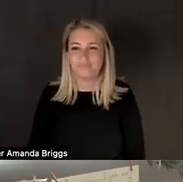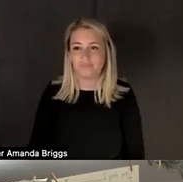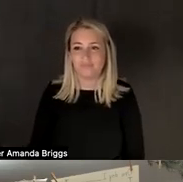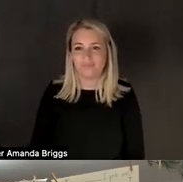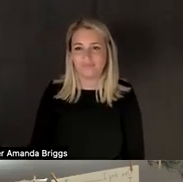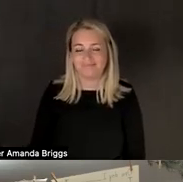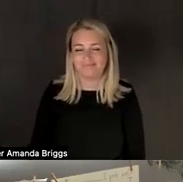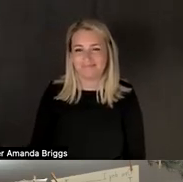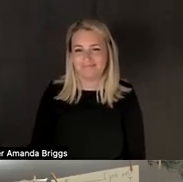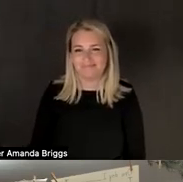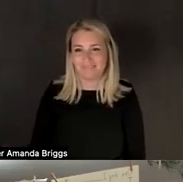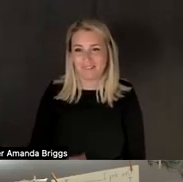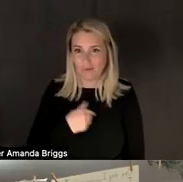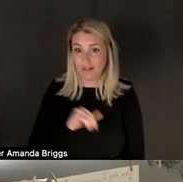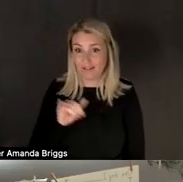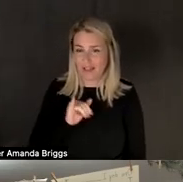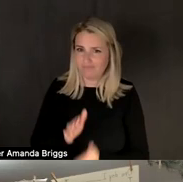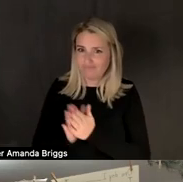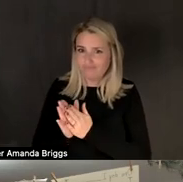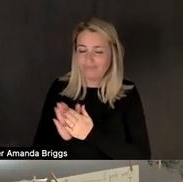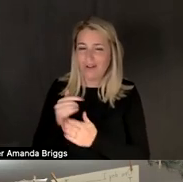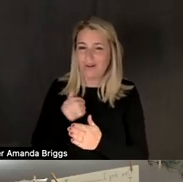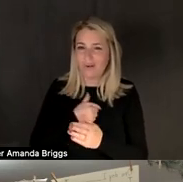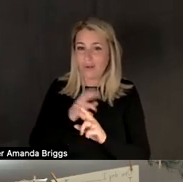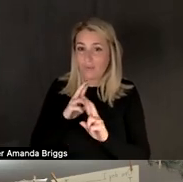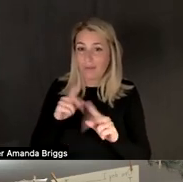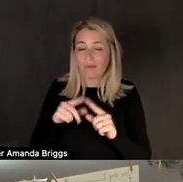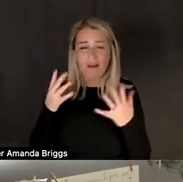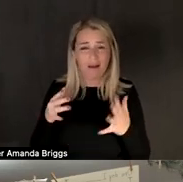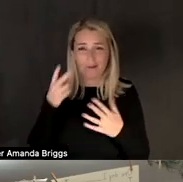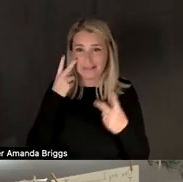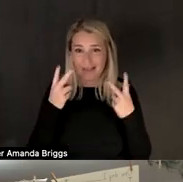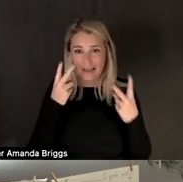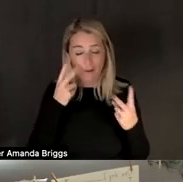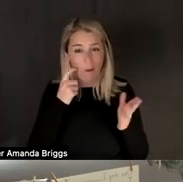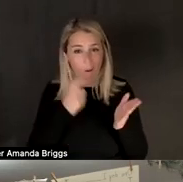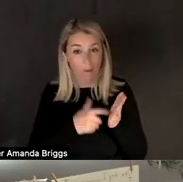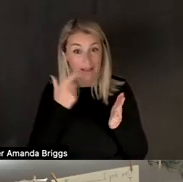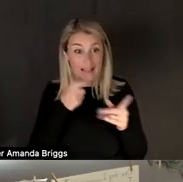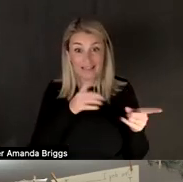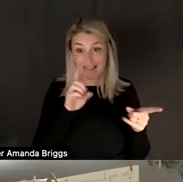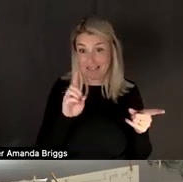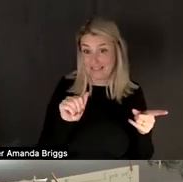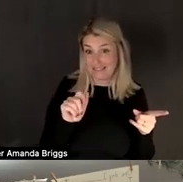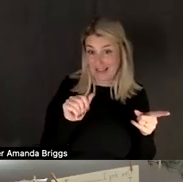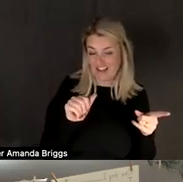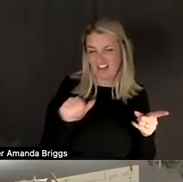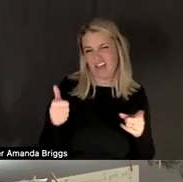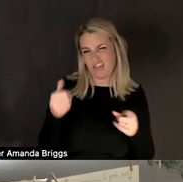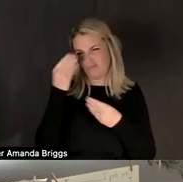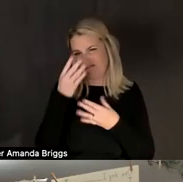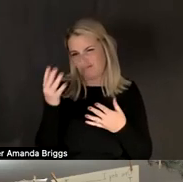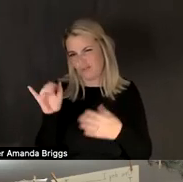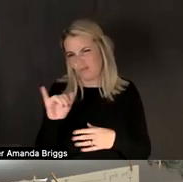go, we're ready. But we're already seeing, because of this data, and there's some other data we're going to show that